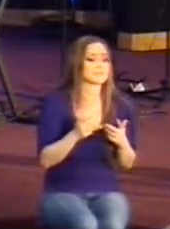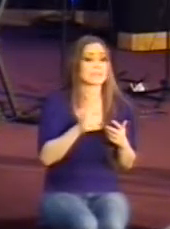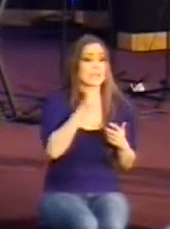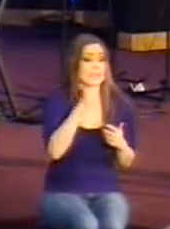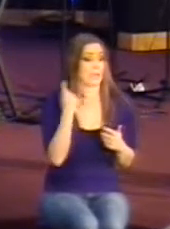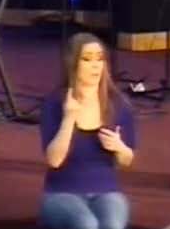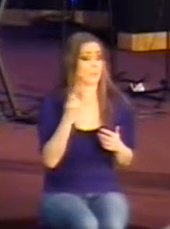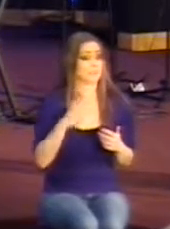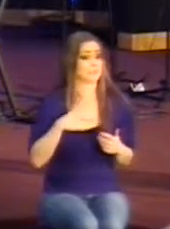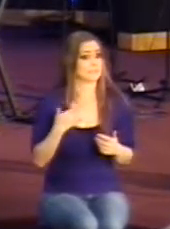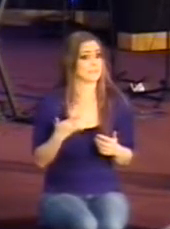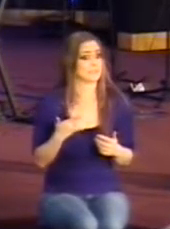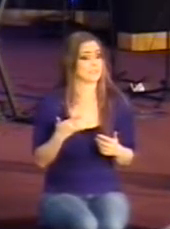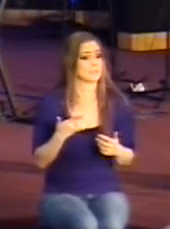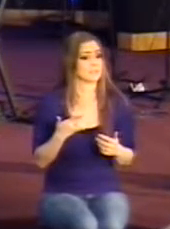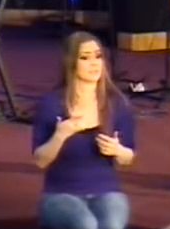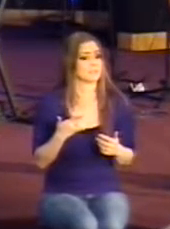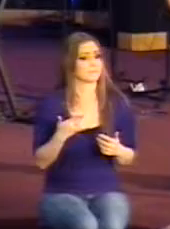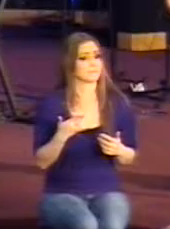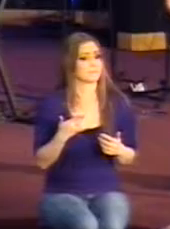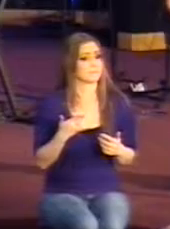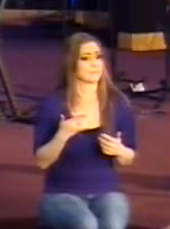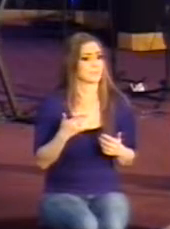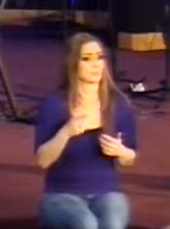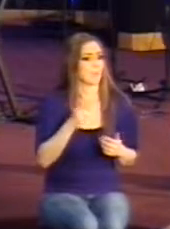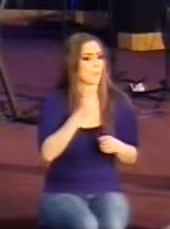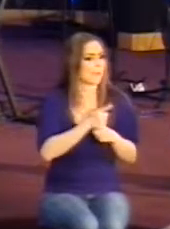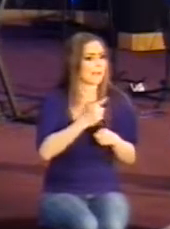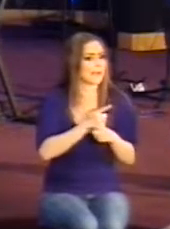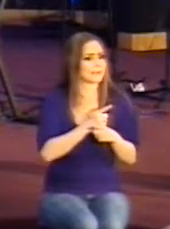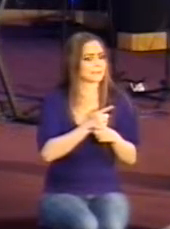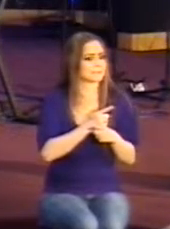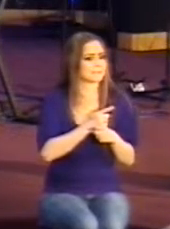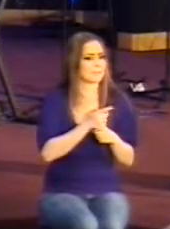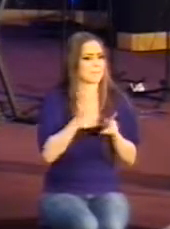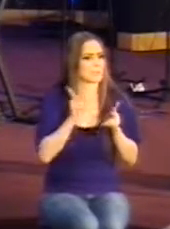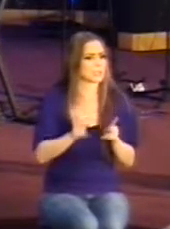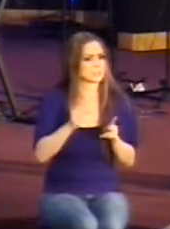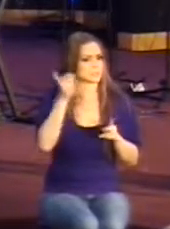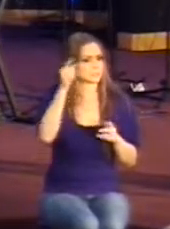or think that you're the right fit for the job. I don't.